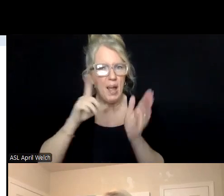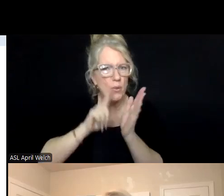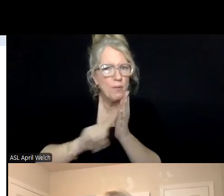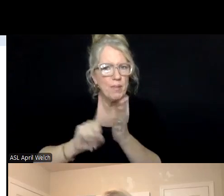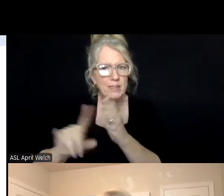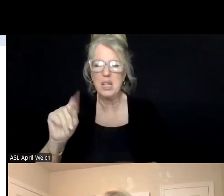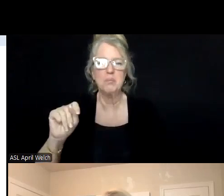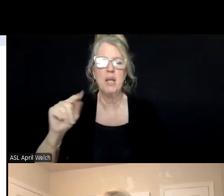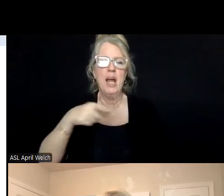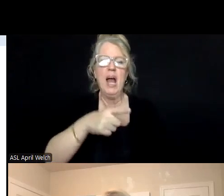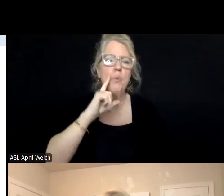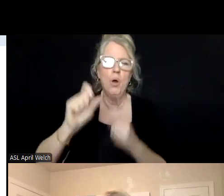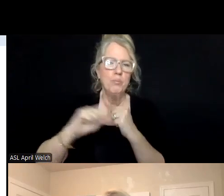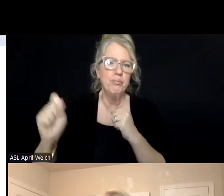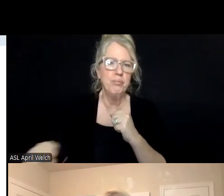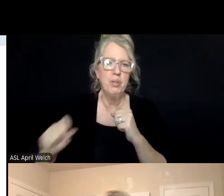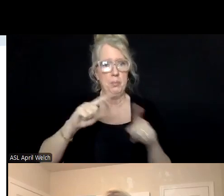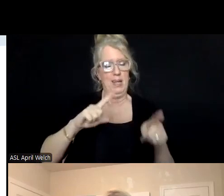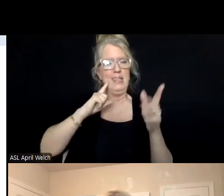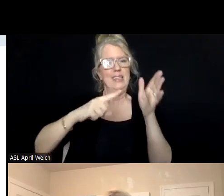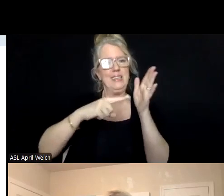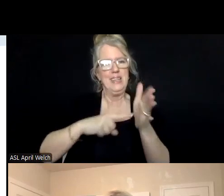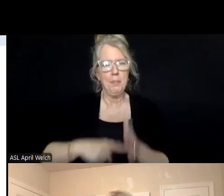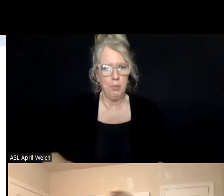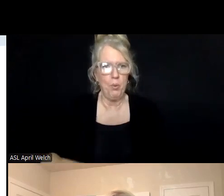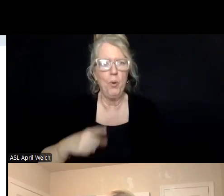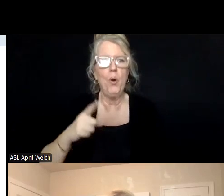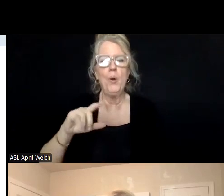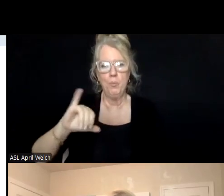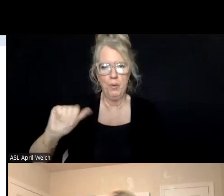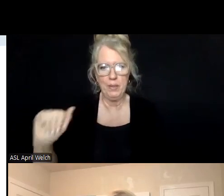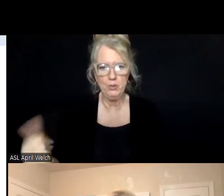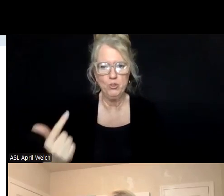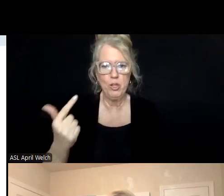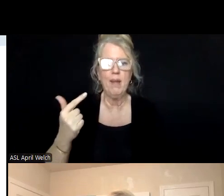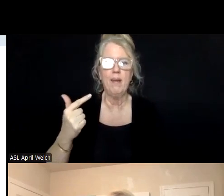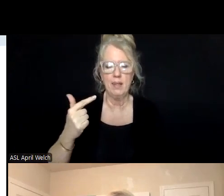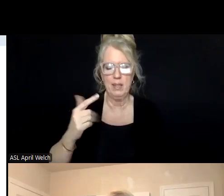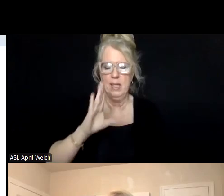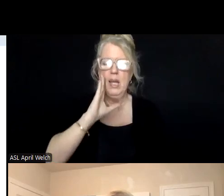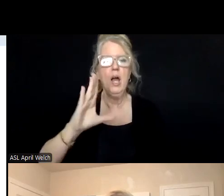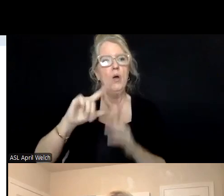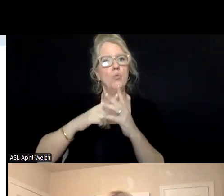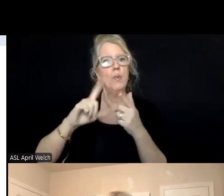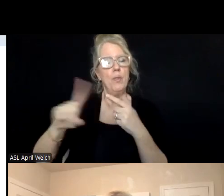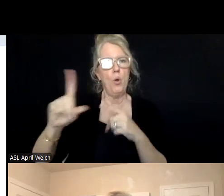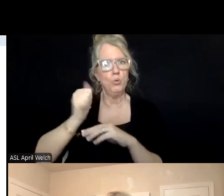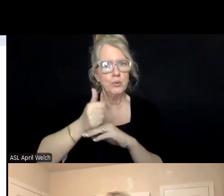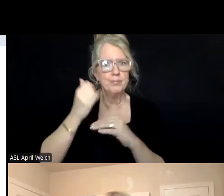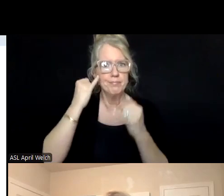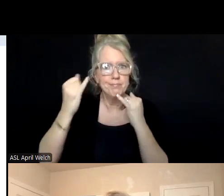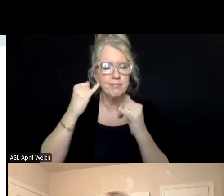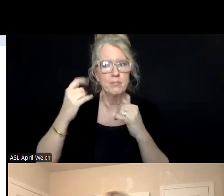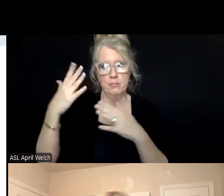won't dwell on this slide, but these are some examples of what Byrne JAG is funding in crisis-related initiatives and have been for a